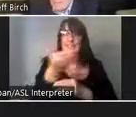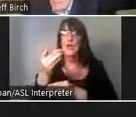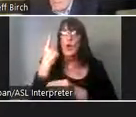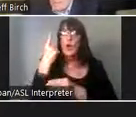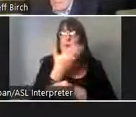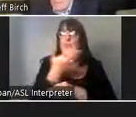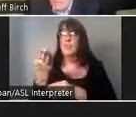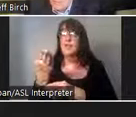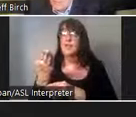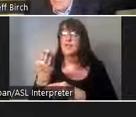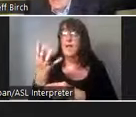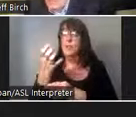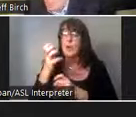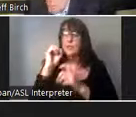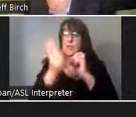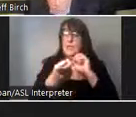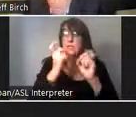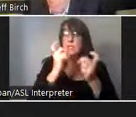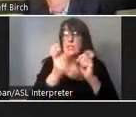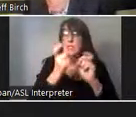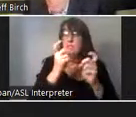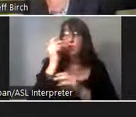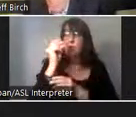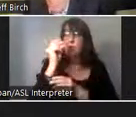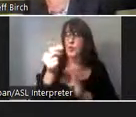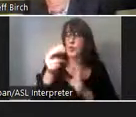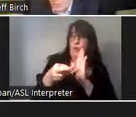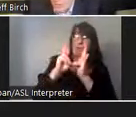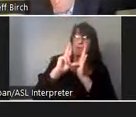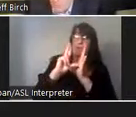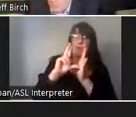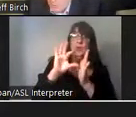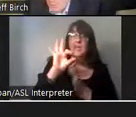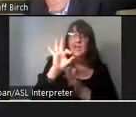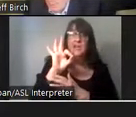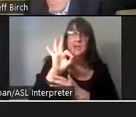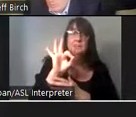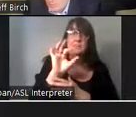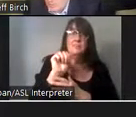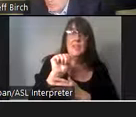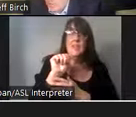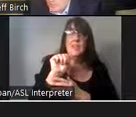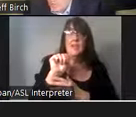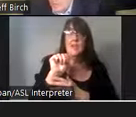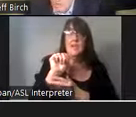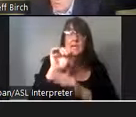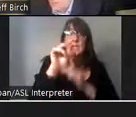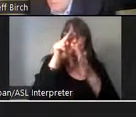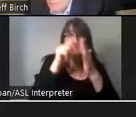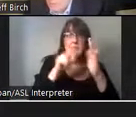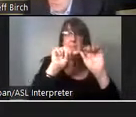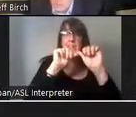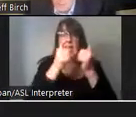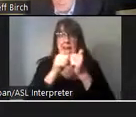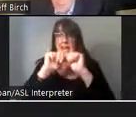do is give you just a quick overview of FAI, just so you can put it in perspective, because some of the agencies also